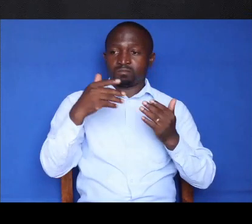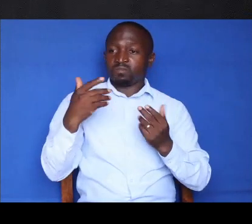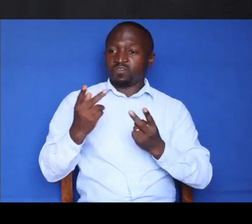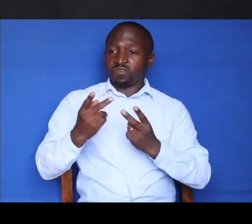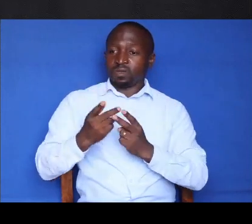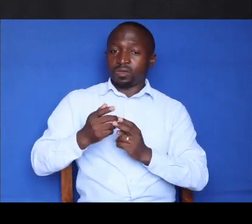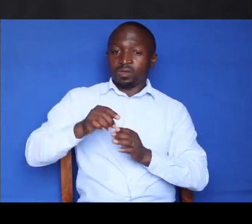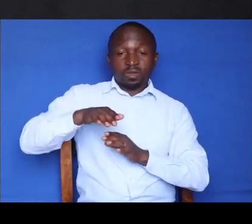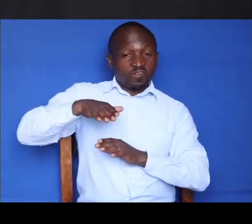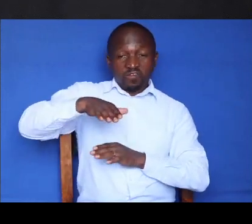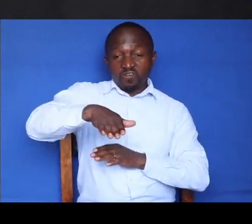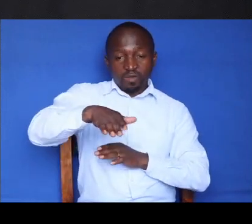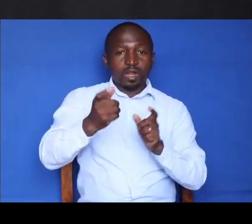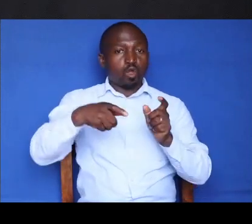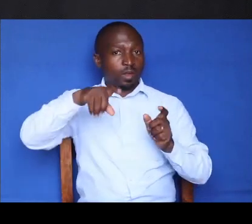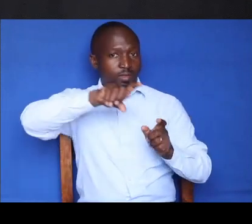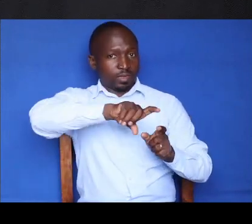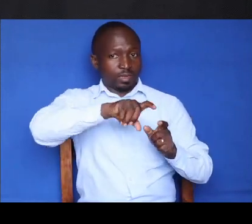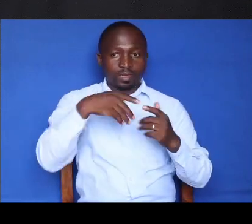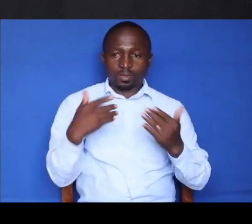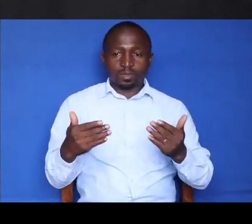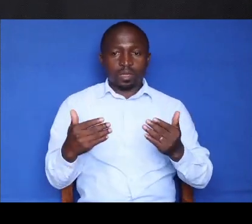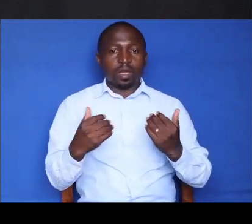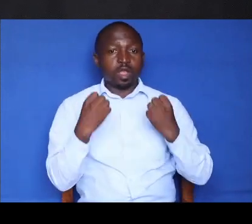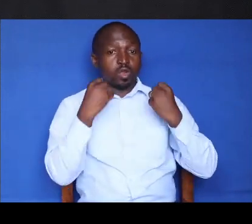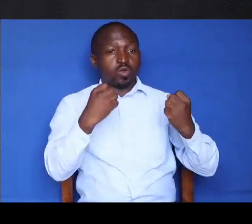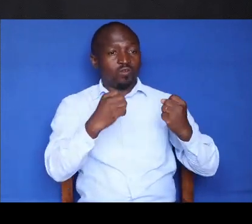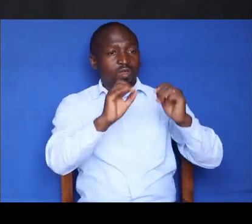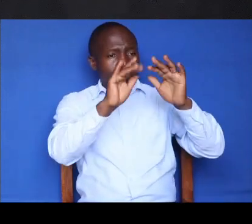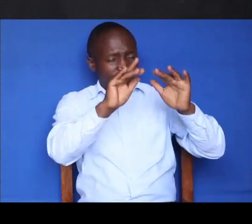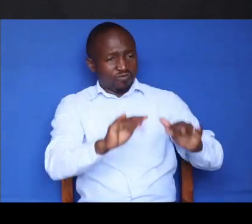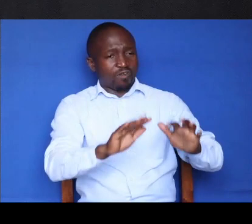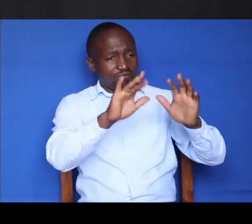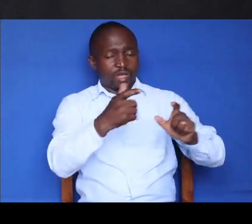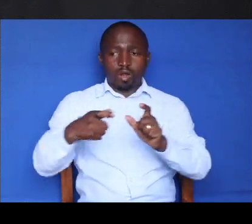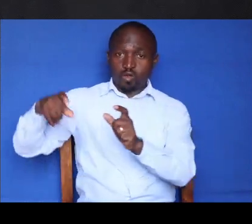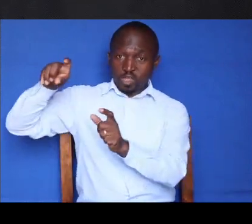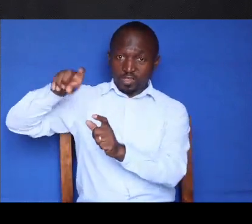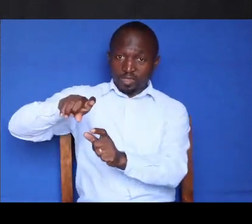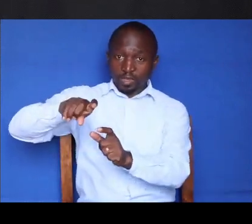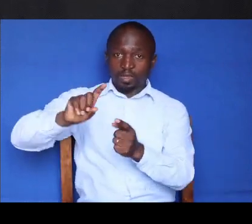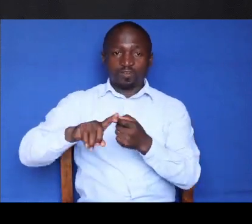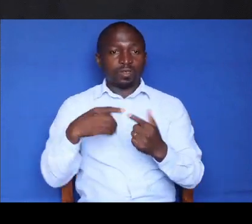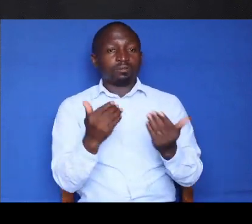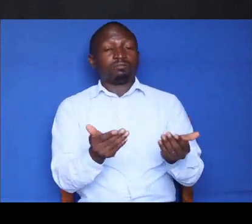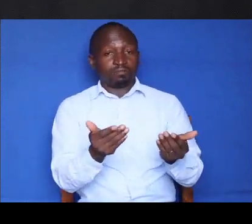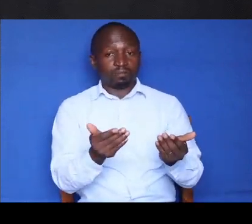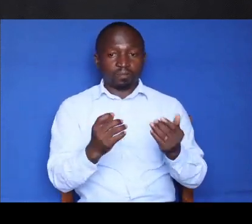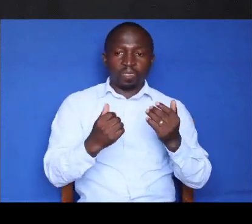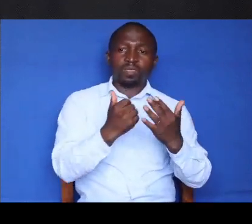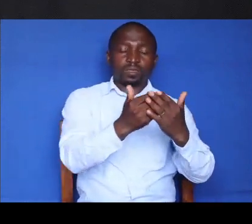increases, the velocity of water increases, and thus erosive power does not remain the same.